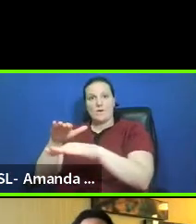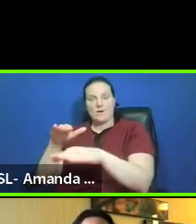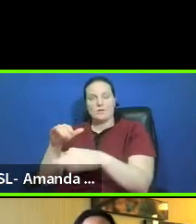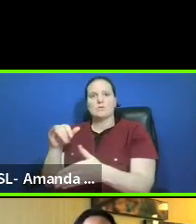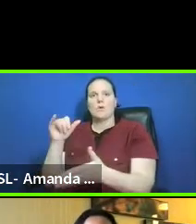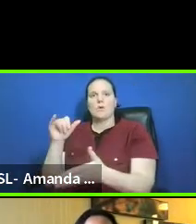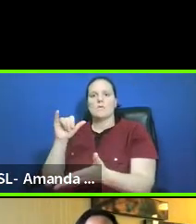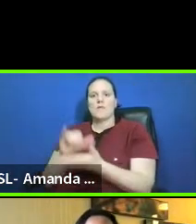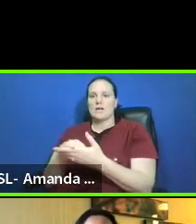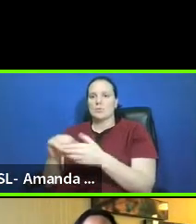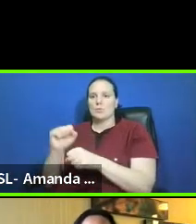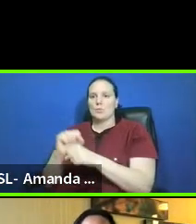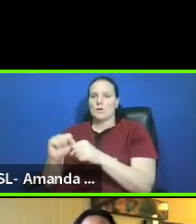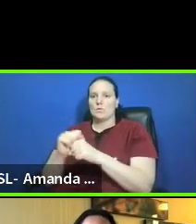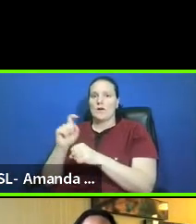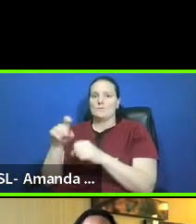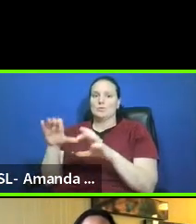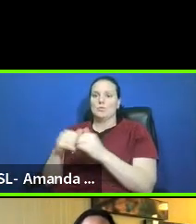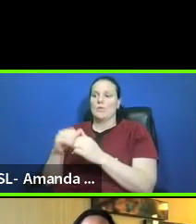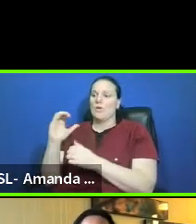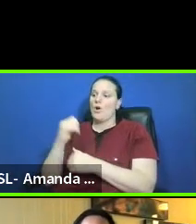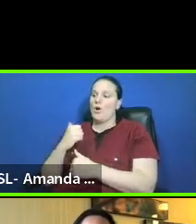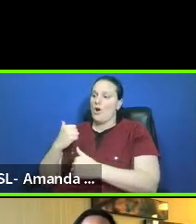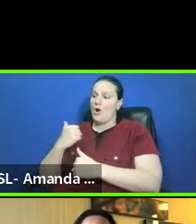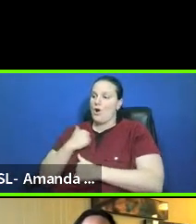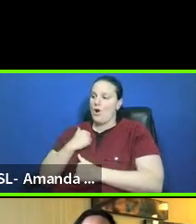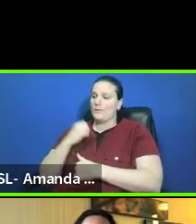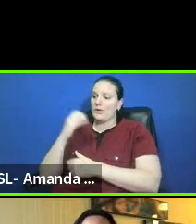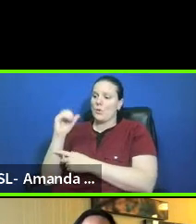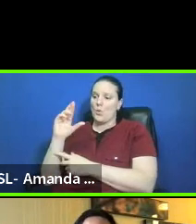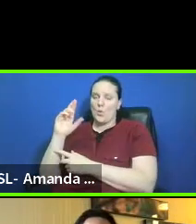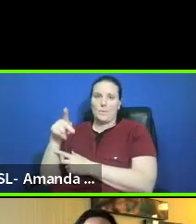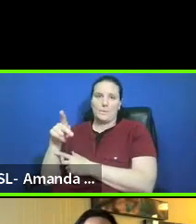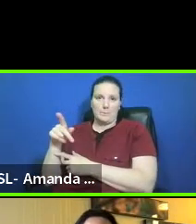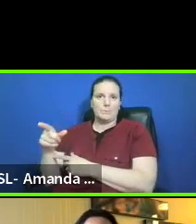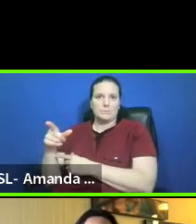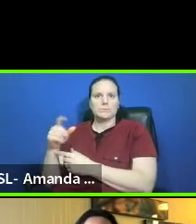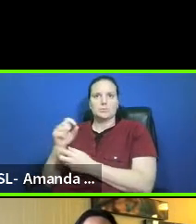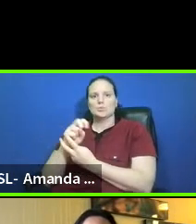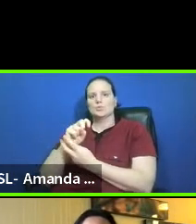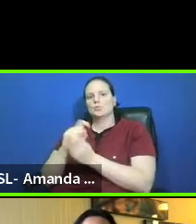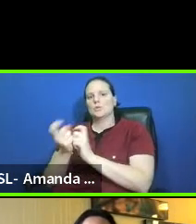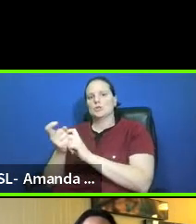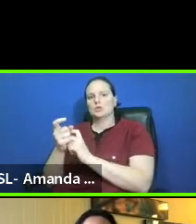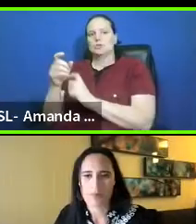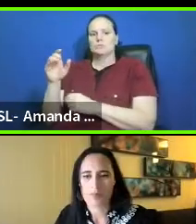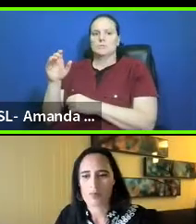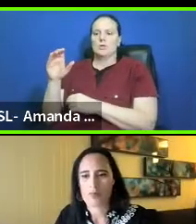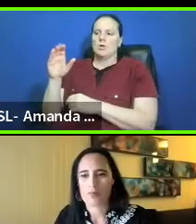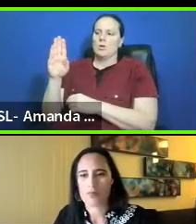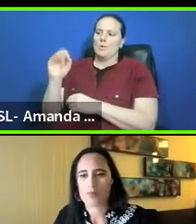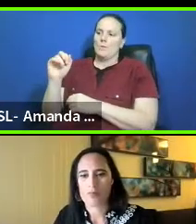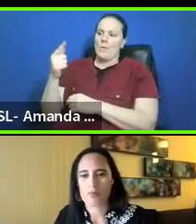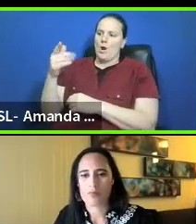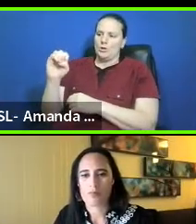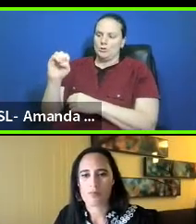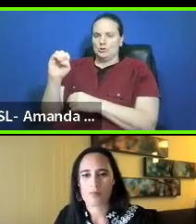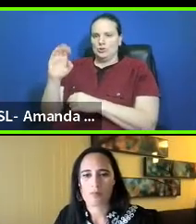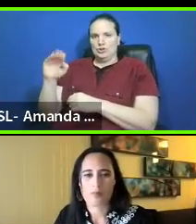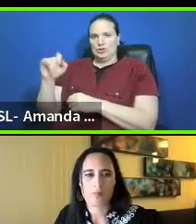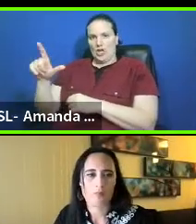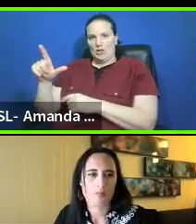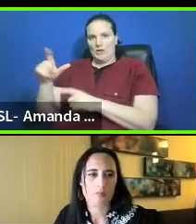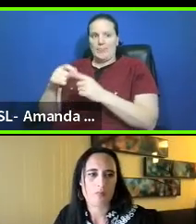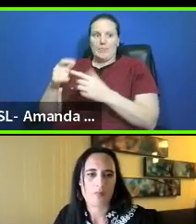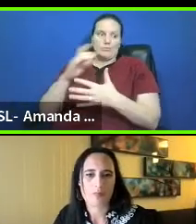that's work we have to do with the Army Corps to basically switch the barge channel and the primary channel from where they